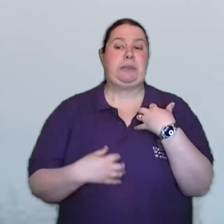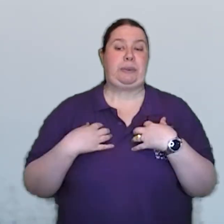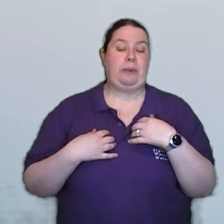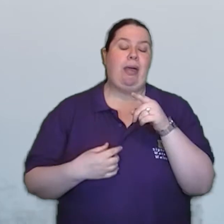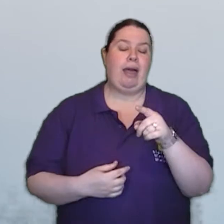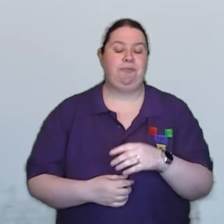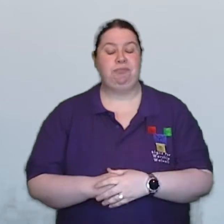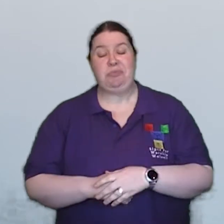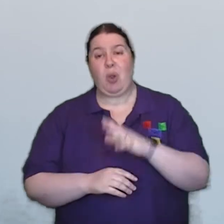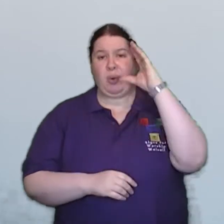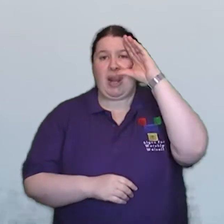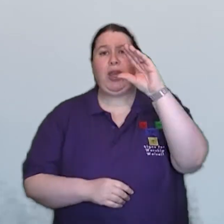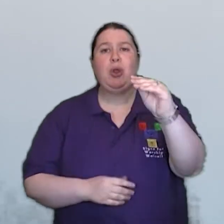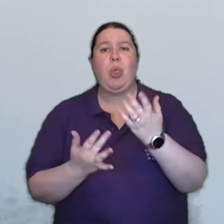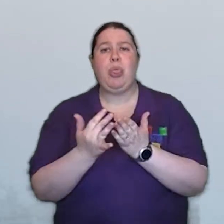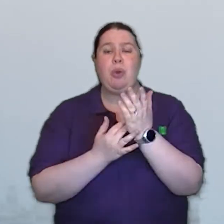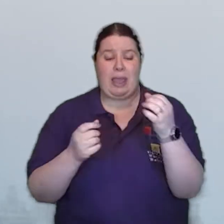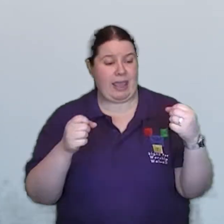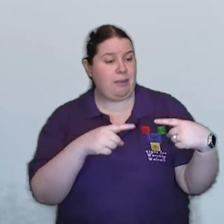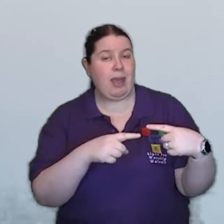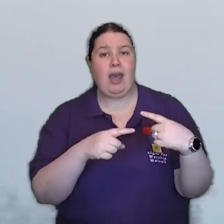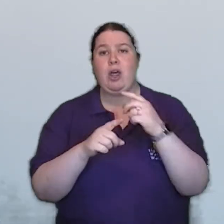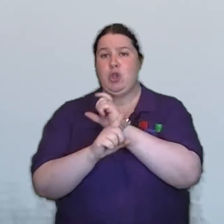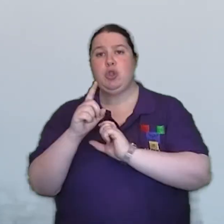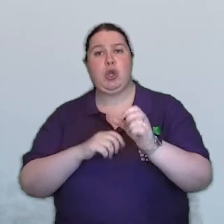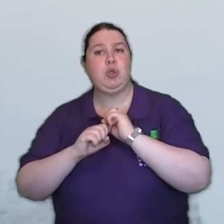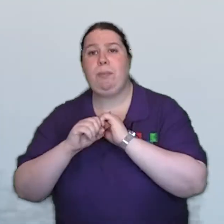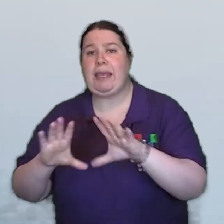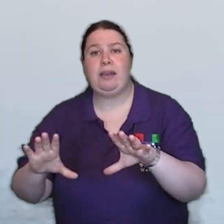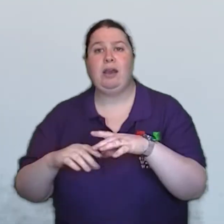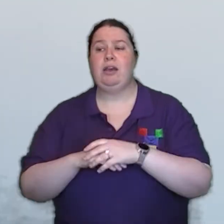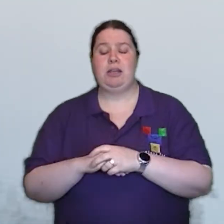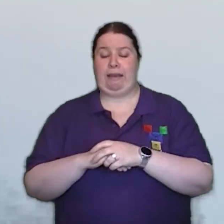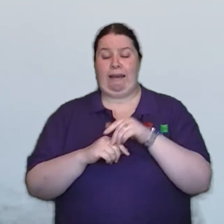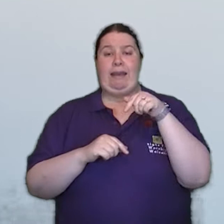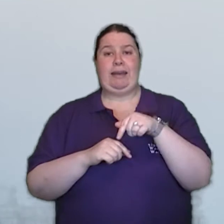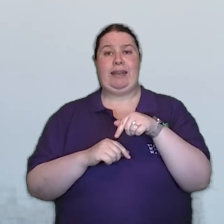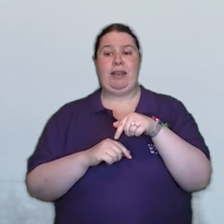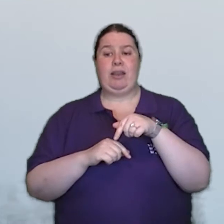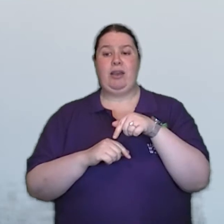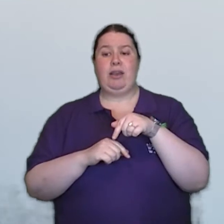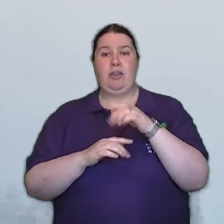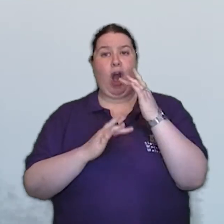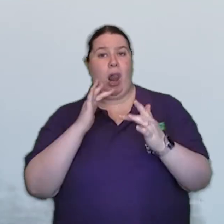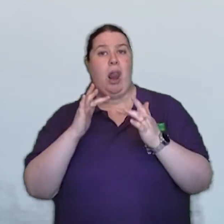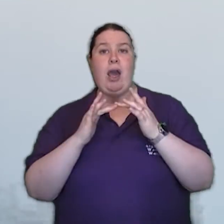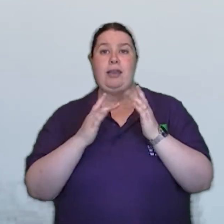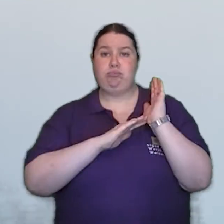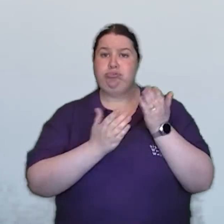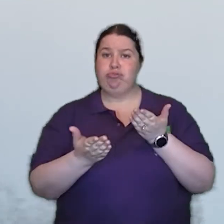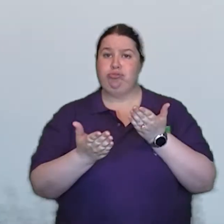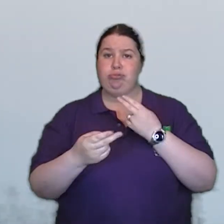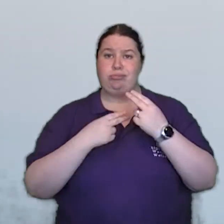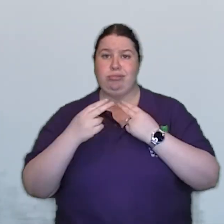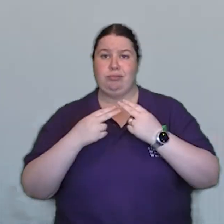informed via our email bulletin, our social media channels, and notices in online services like